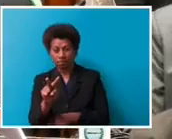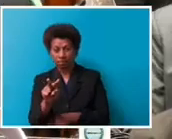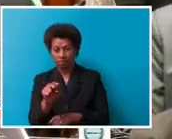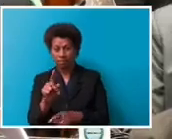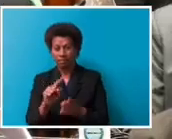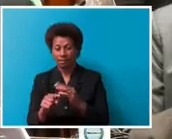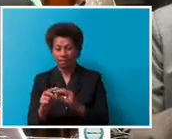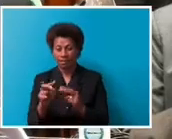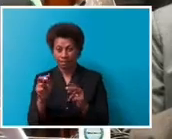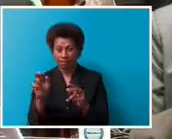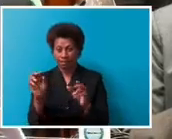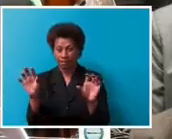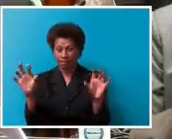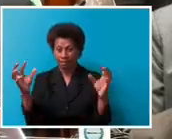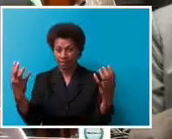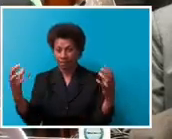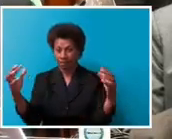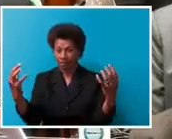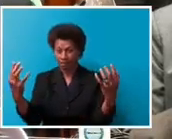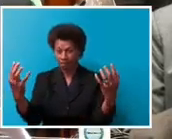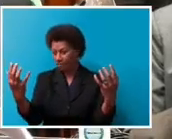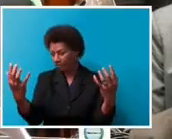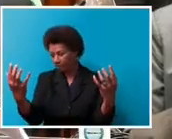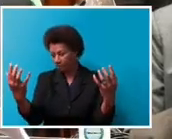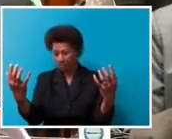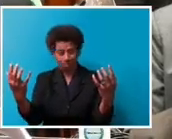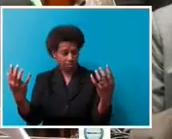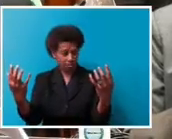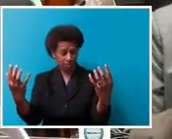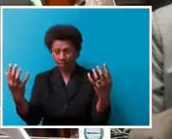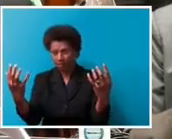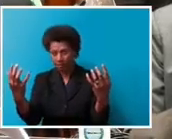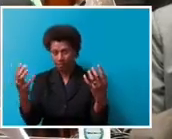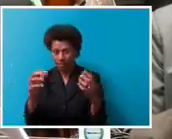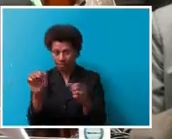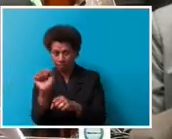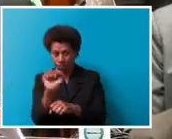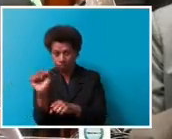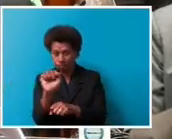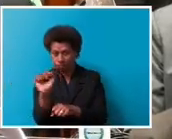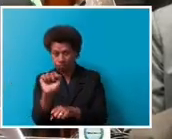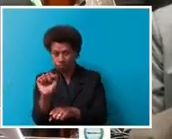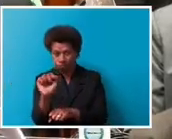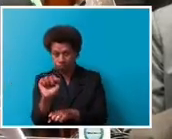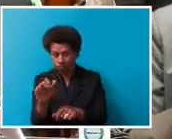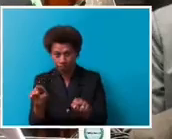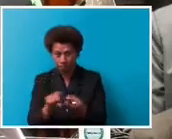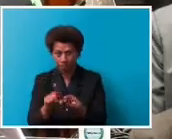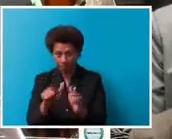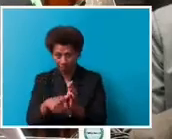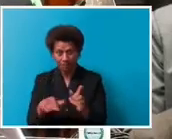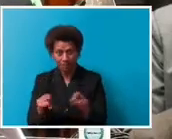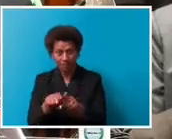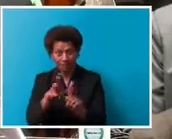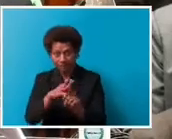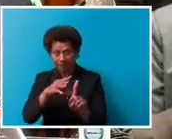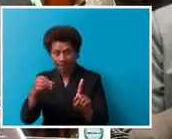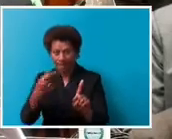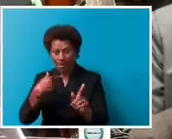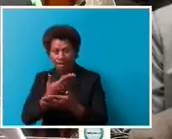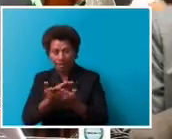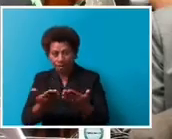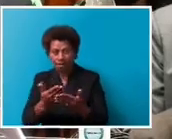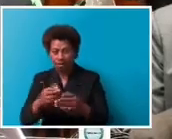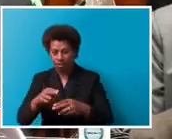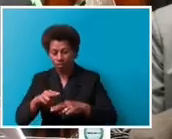view and side mirrors to see how we've navigated through the long, winded road, and at the same time avoid the kind